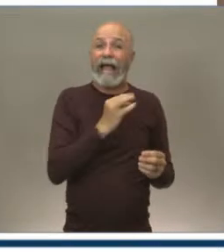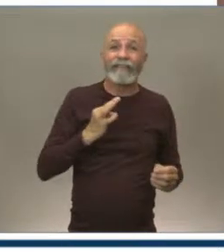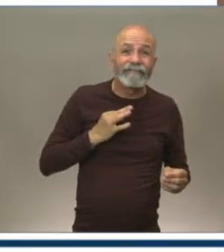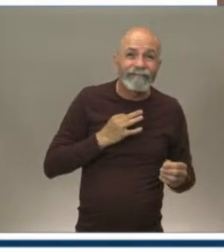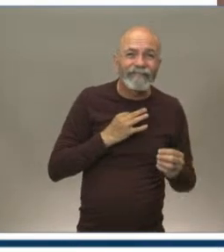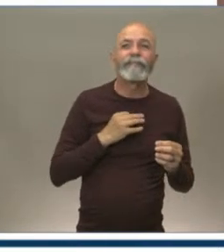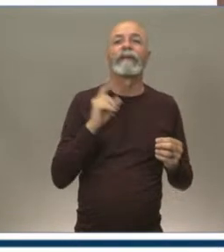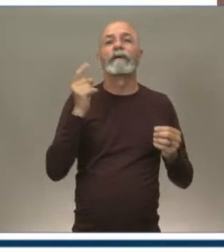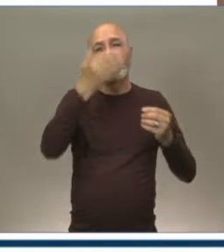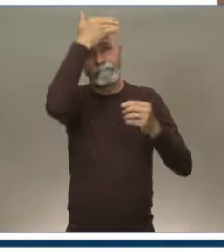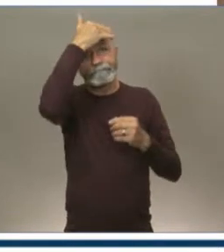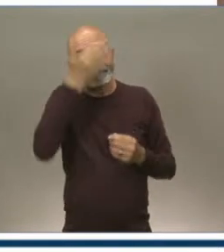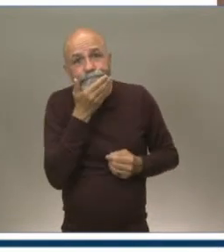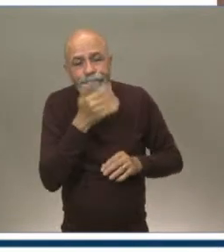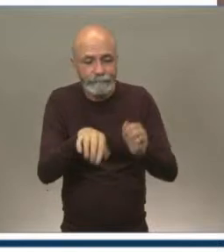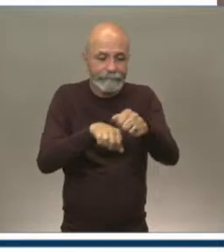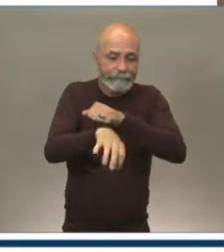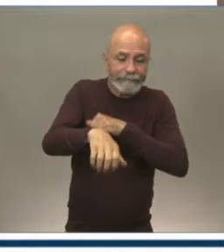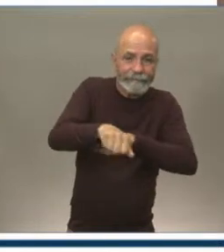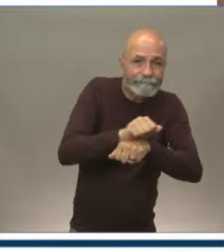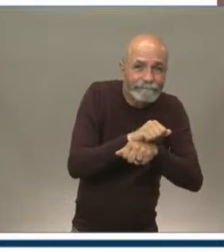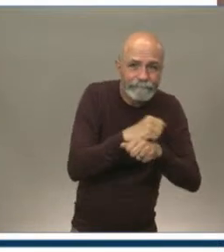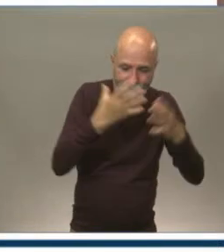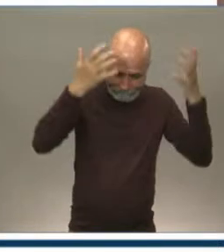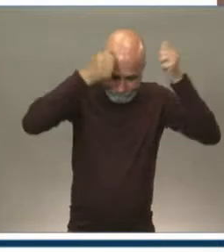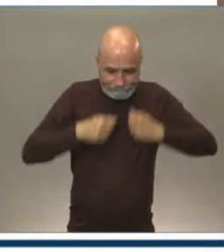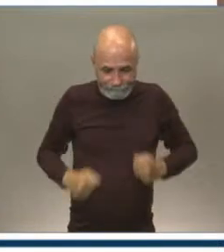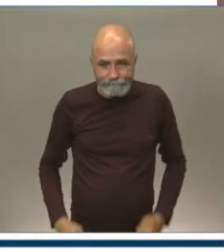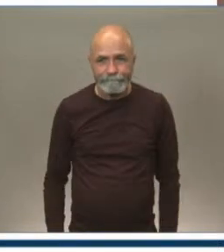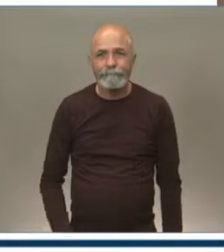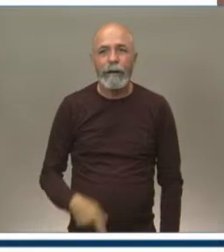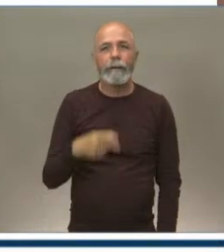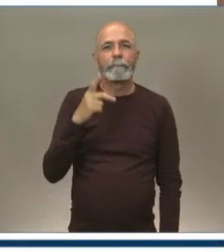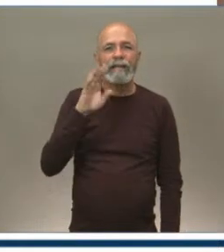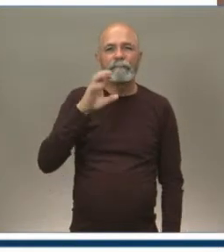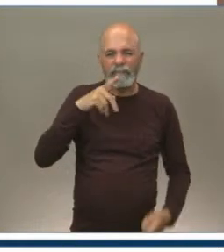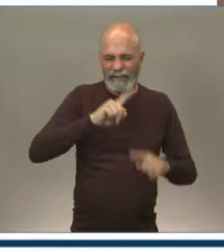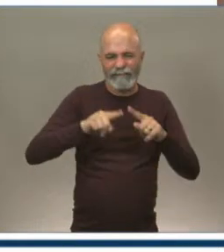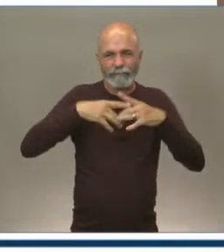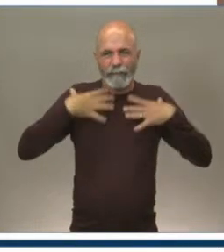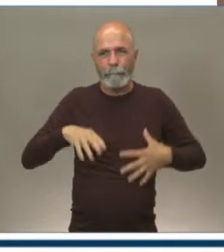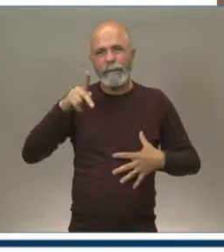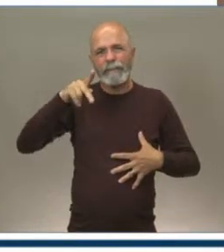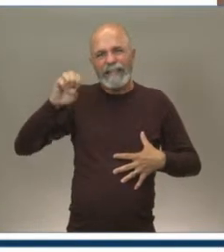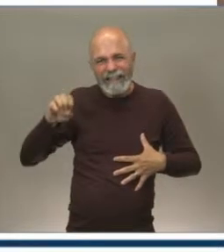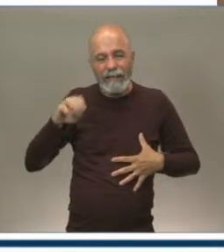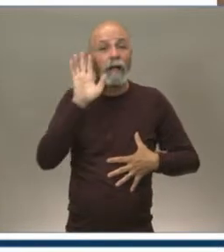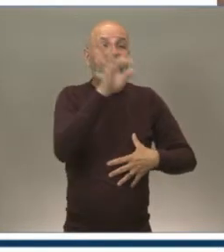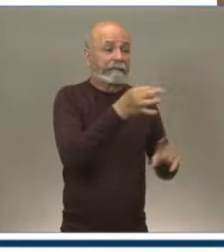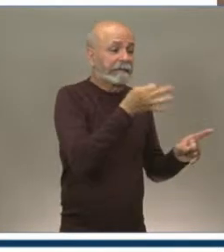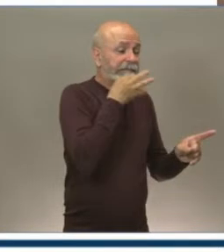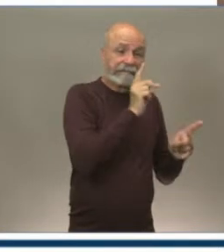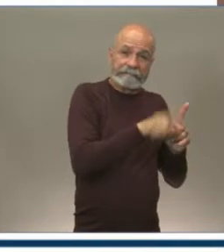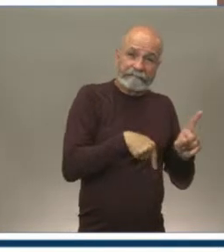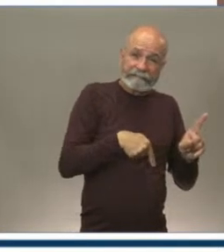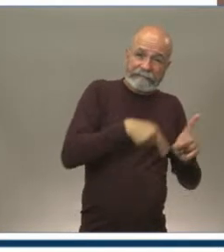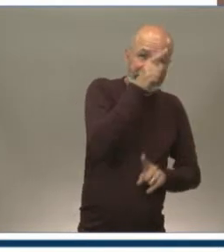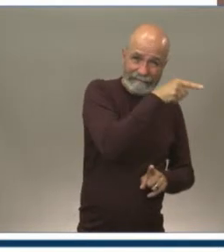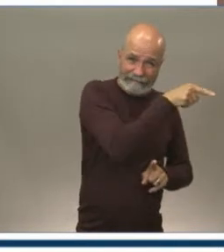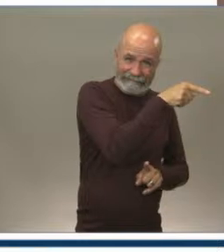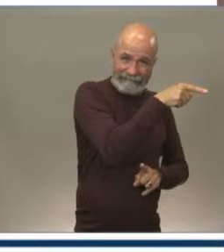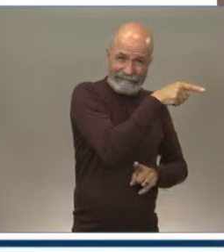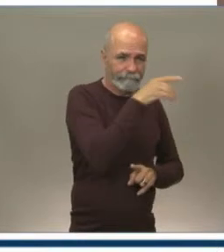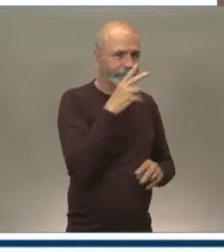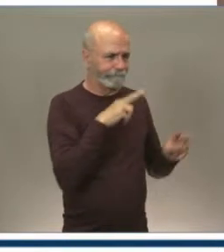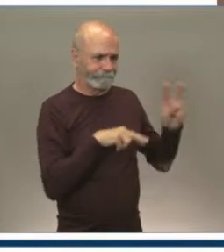equipment. We have a team of experts who are continuously reviewing kind